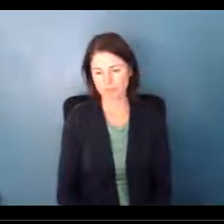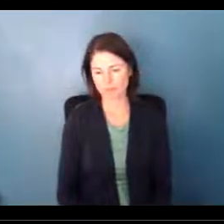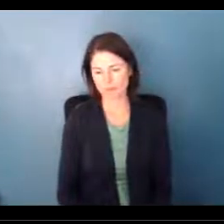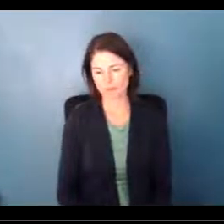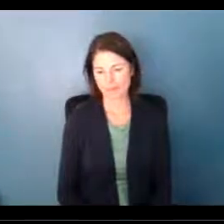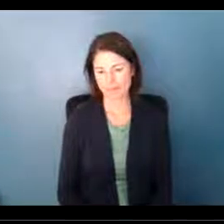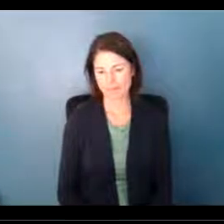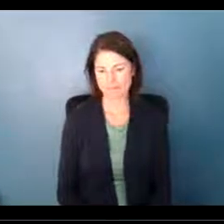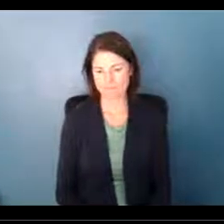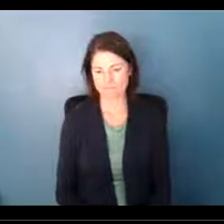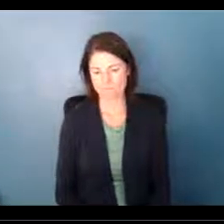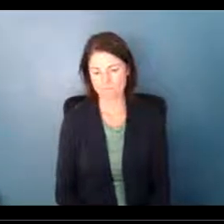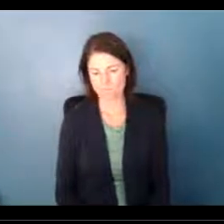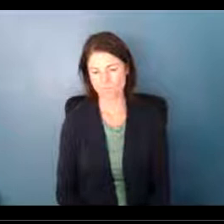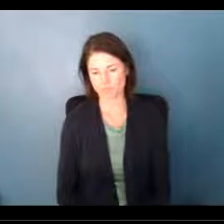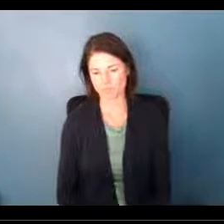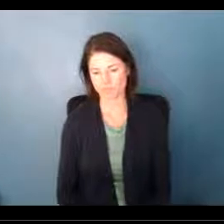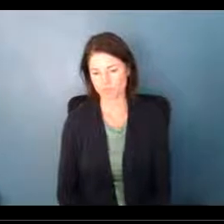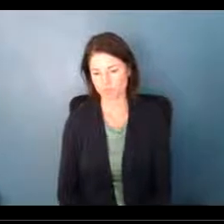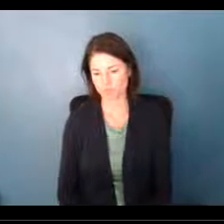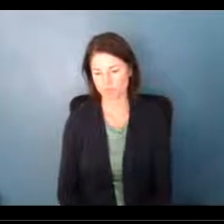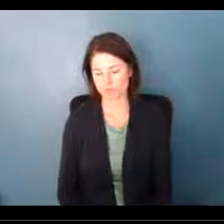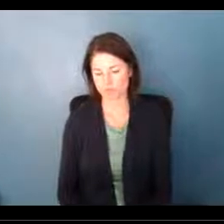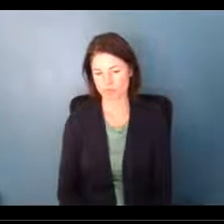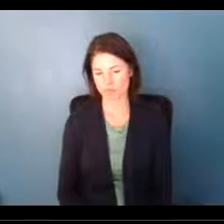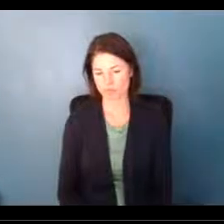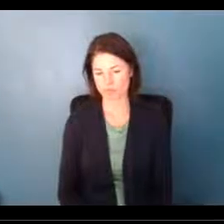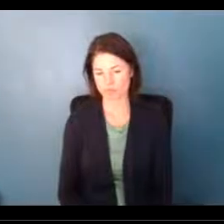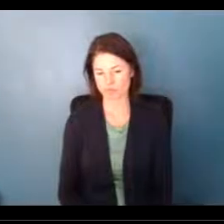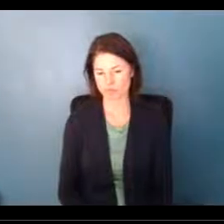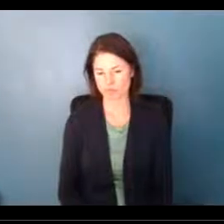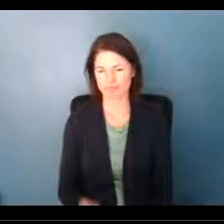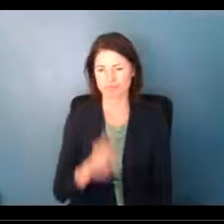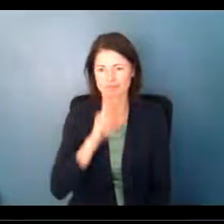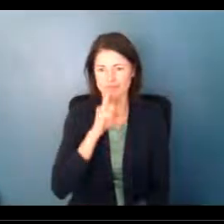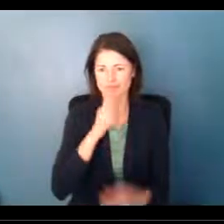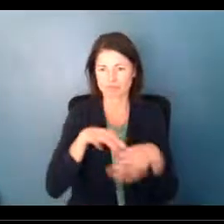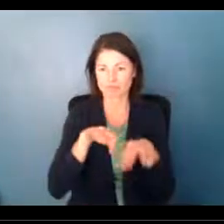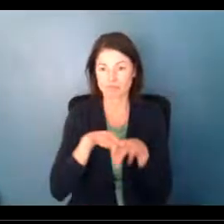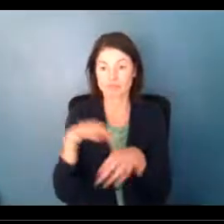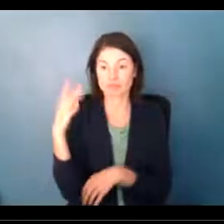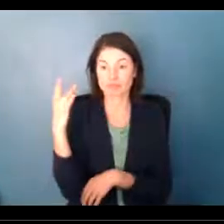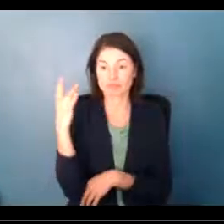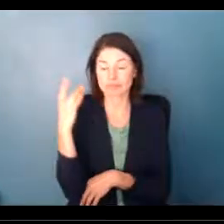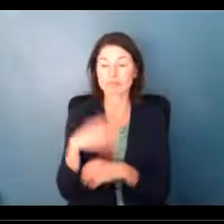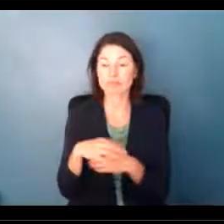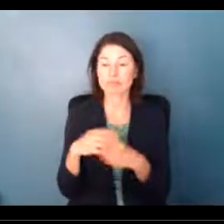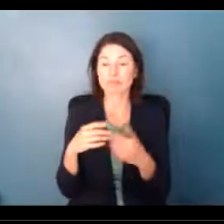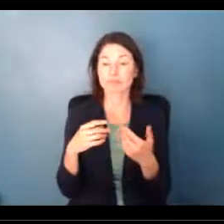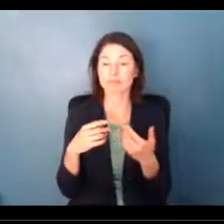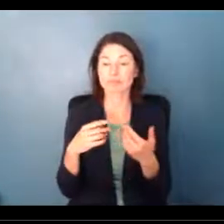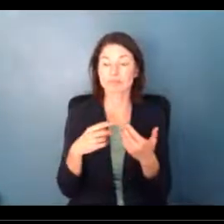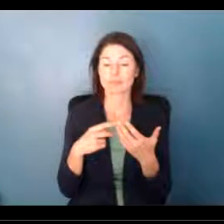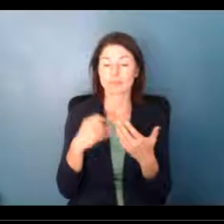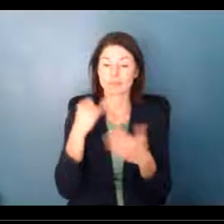actually really, really important because we don't want to necessarily have a conversation when projects are deep into the